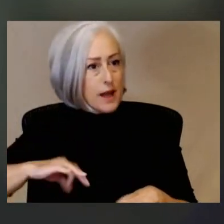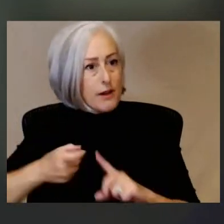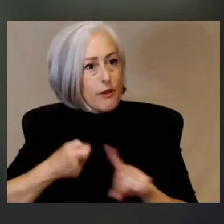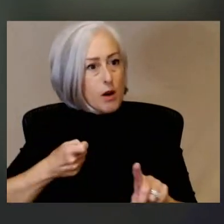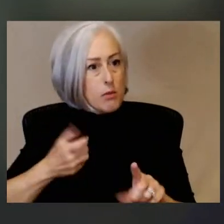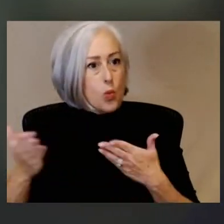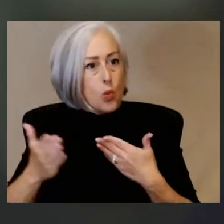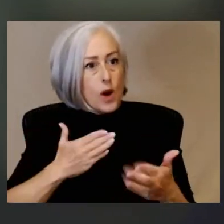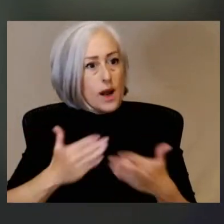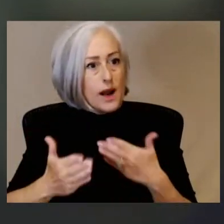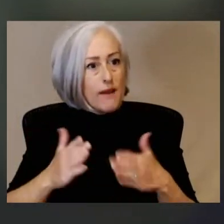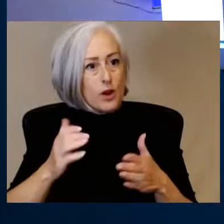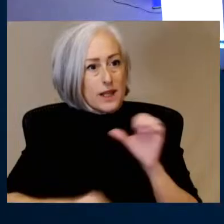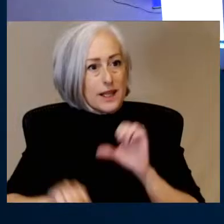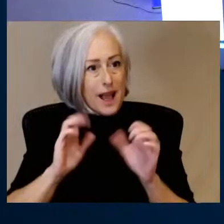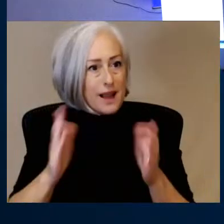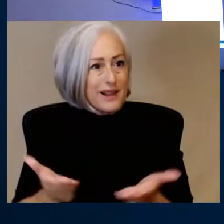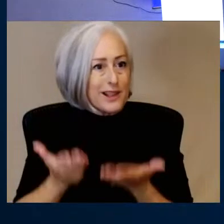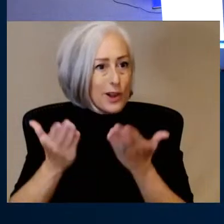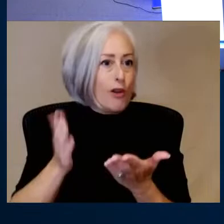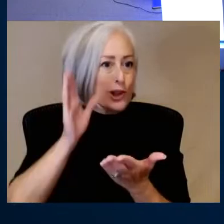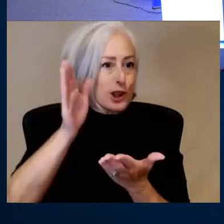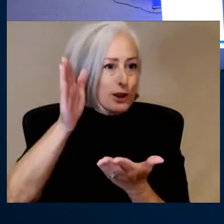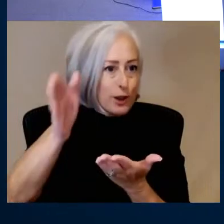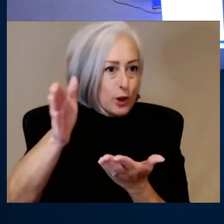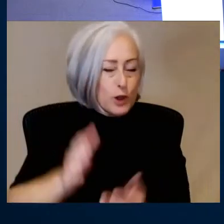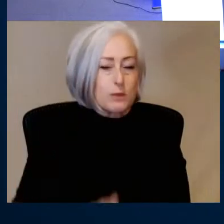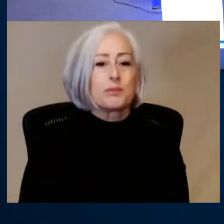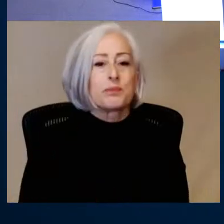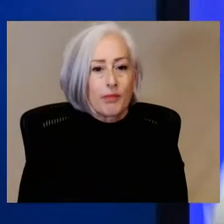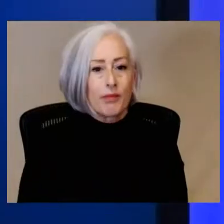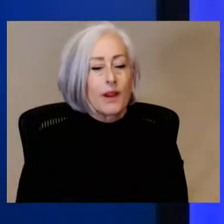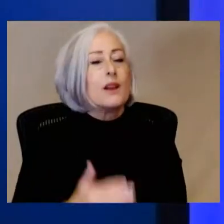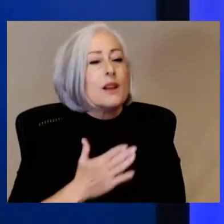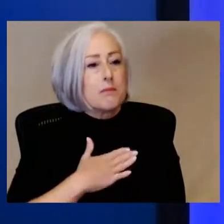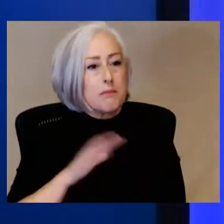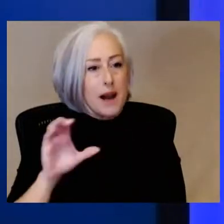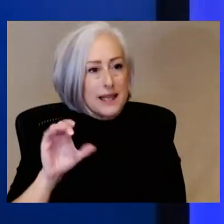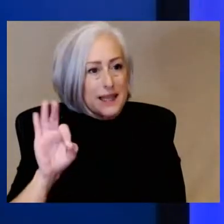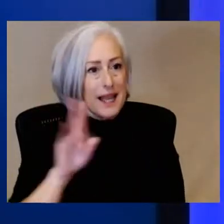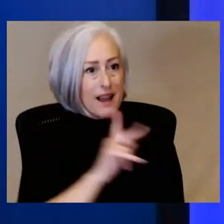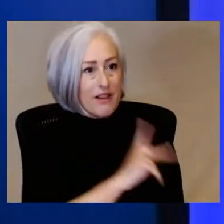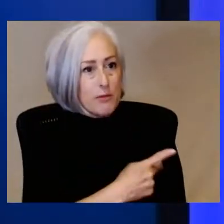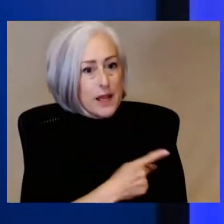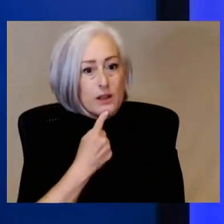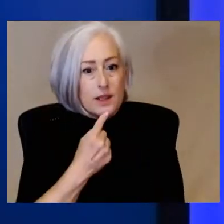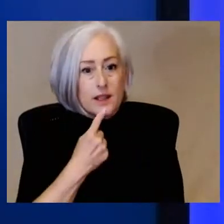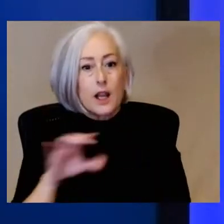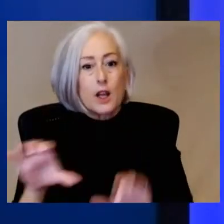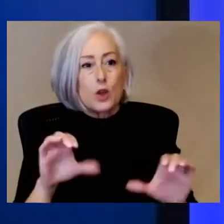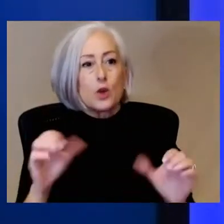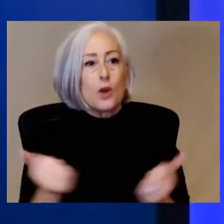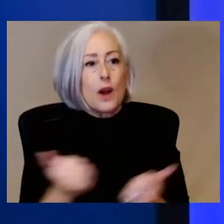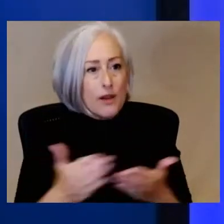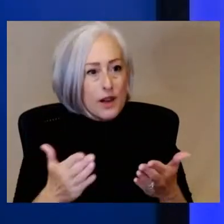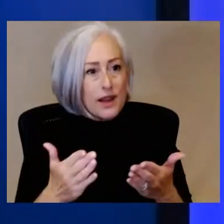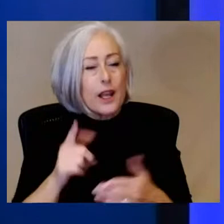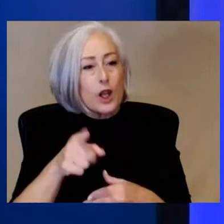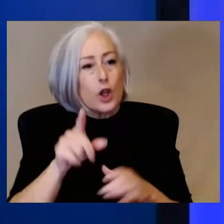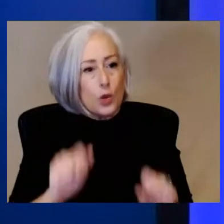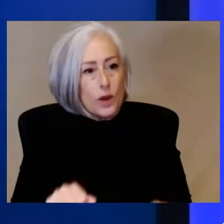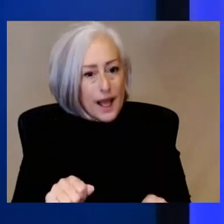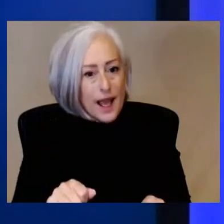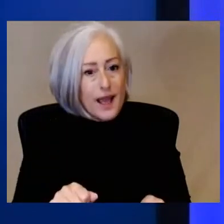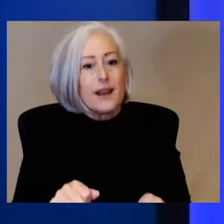offers us down the road. I used to say this to my CF patients all the time. Do everything you can. You're buying another day. You're buying another day. You're buying